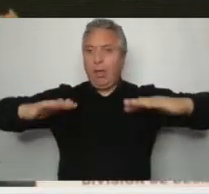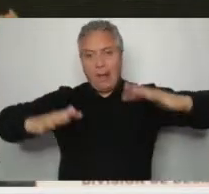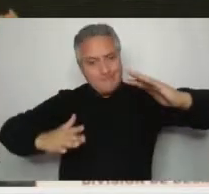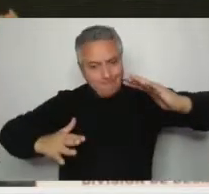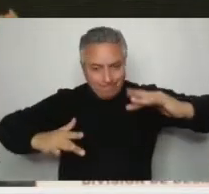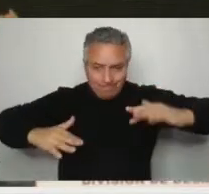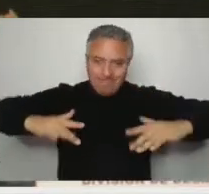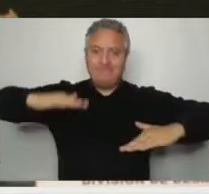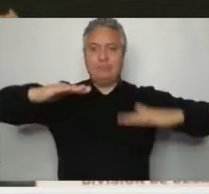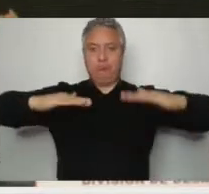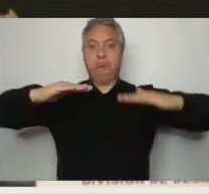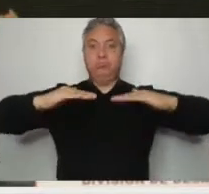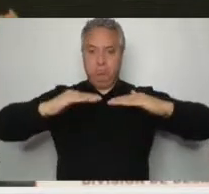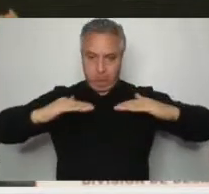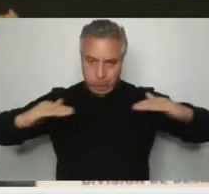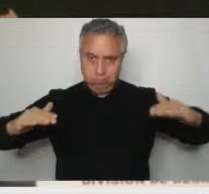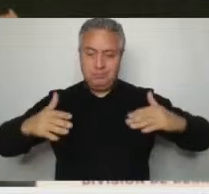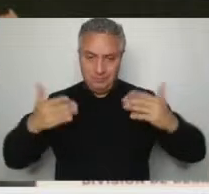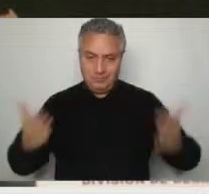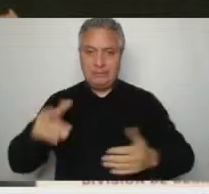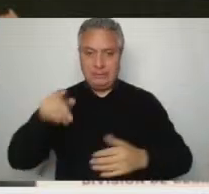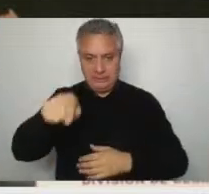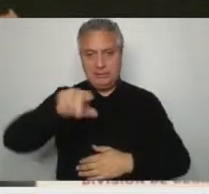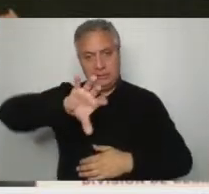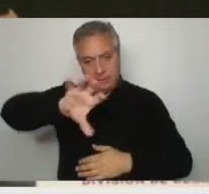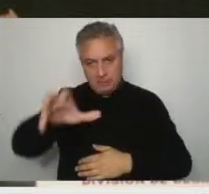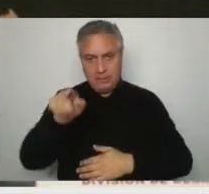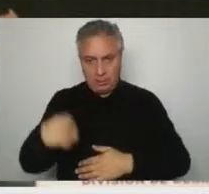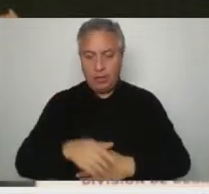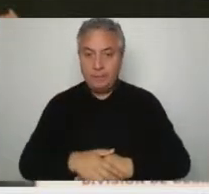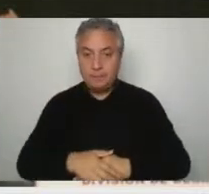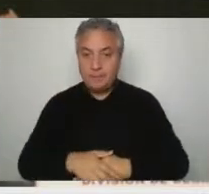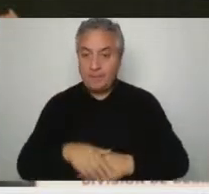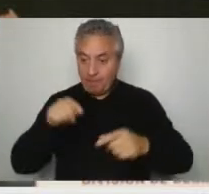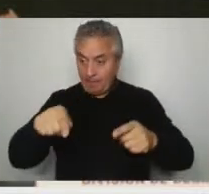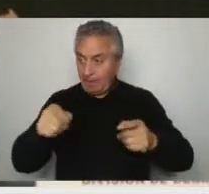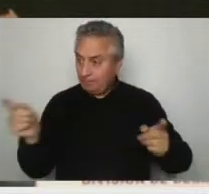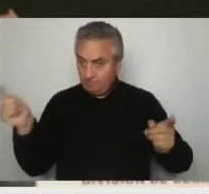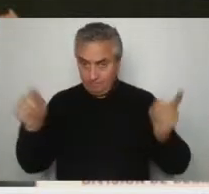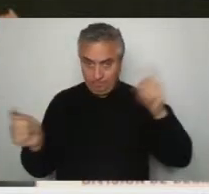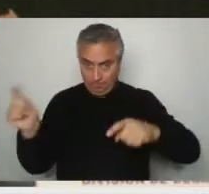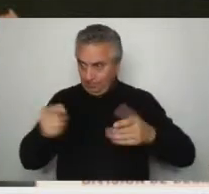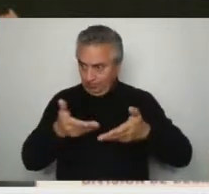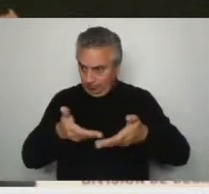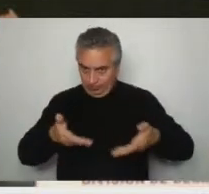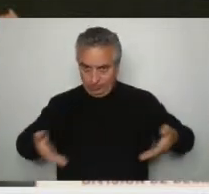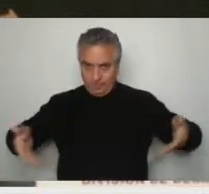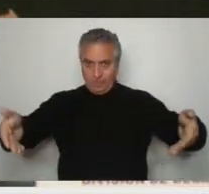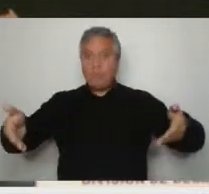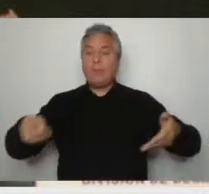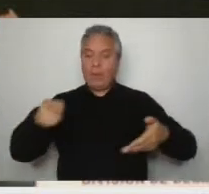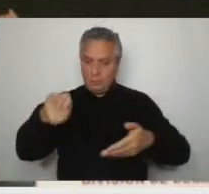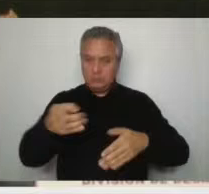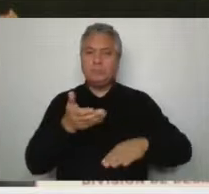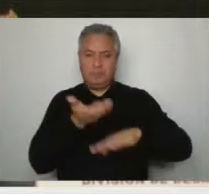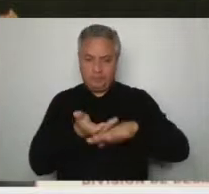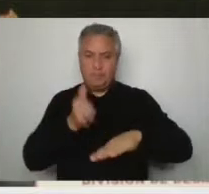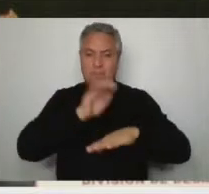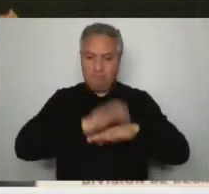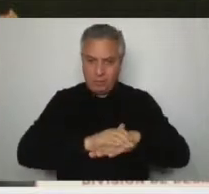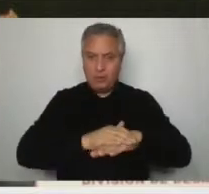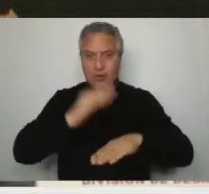reducing inequality in terms of this aspect throughout the region. This panel will enjoy